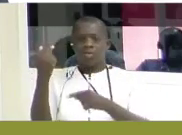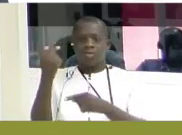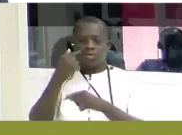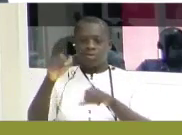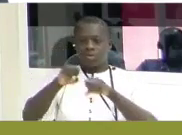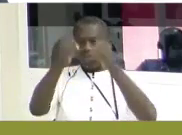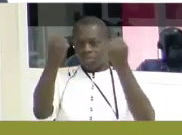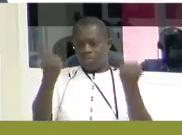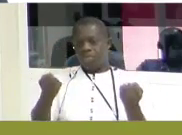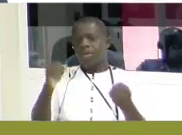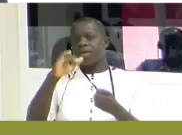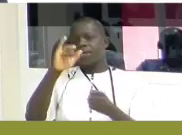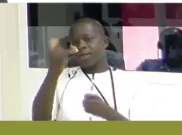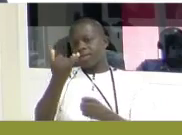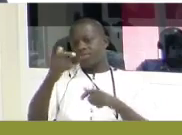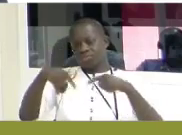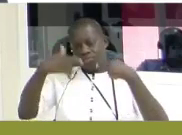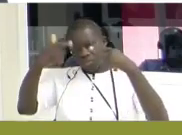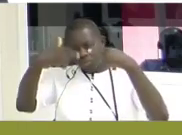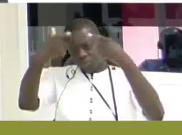continued until after.